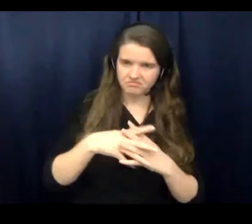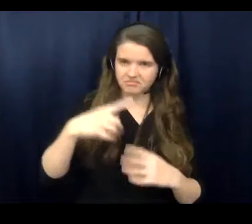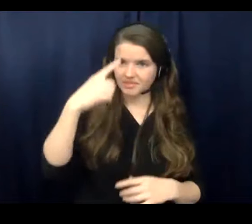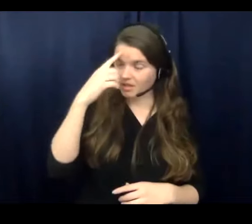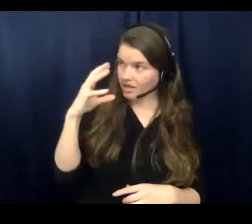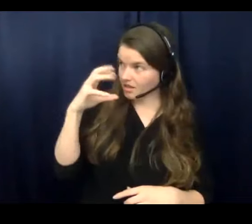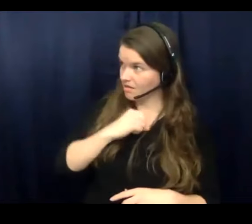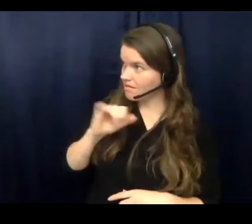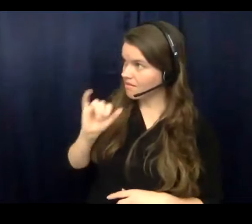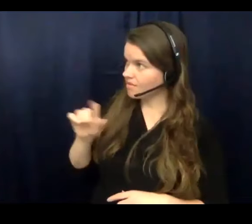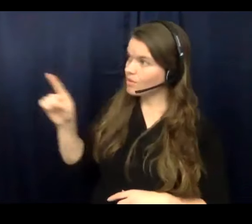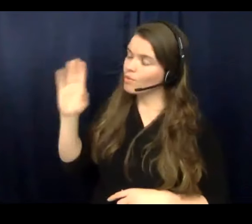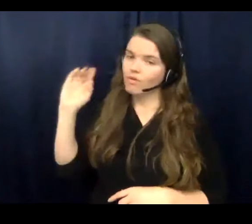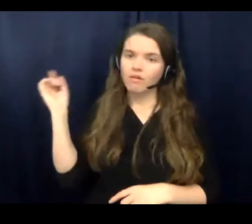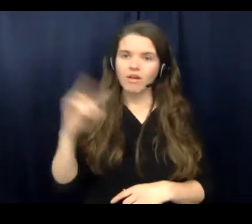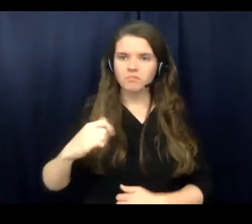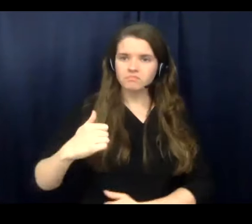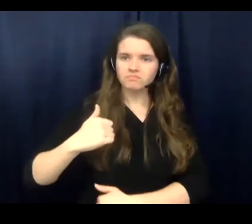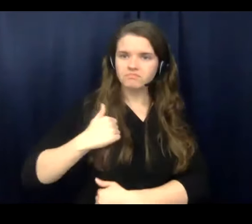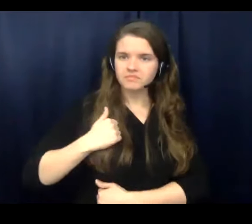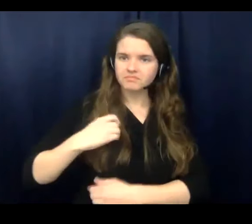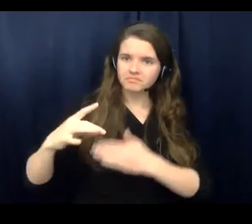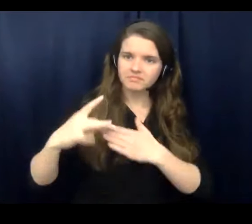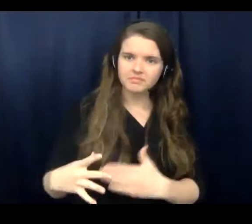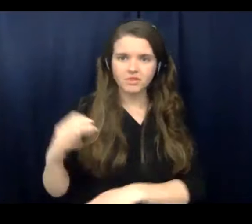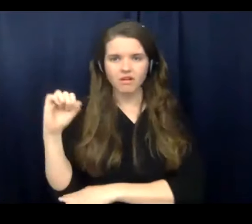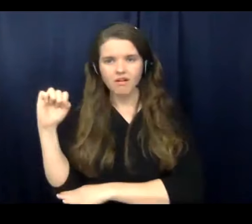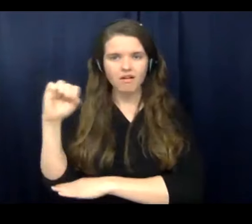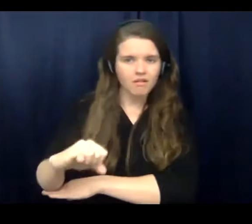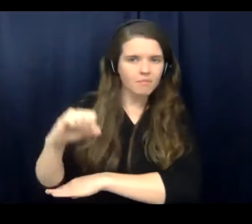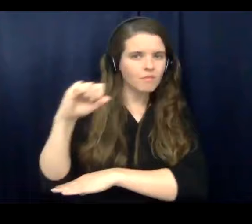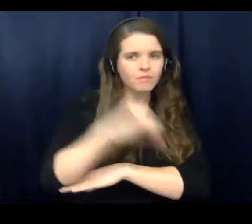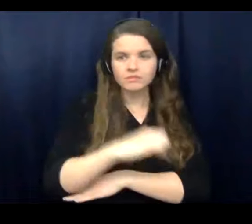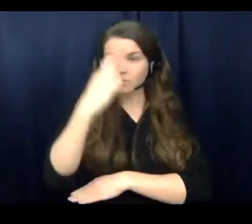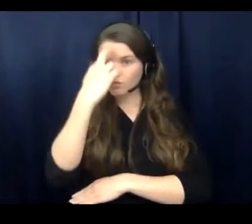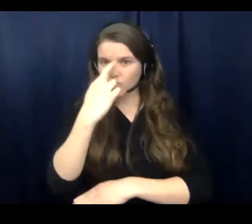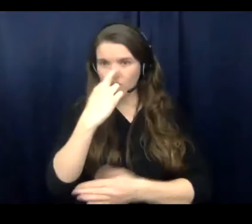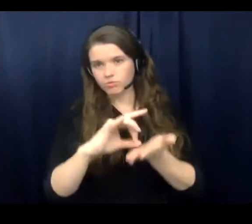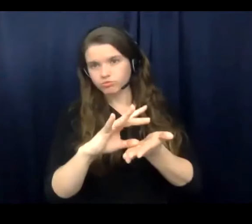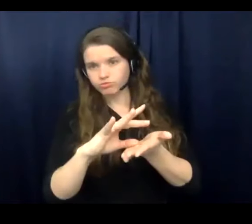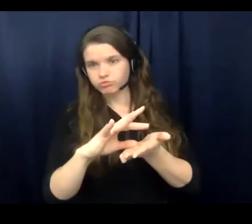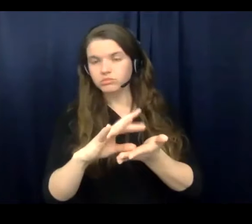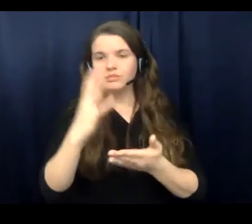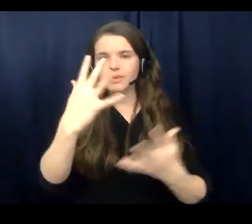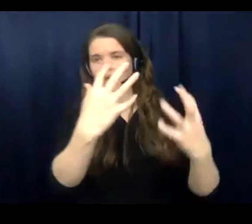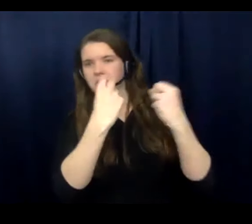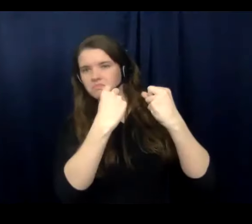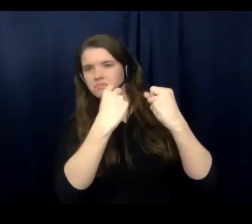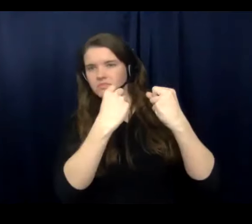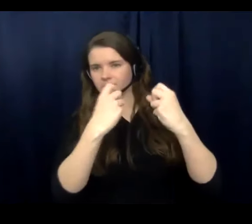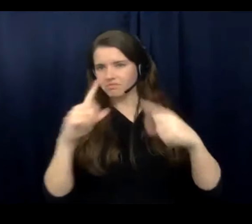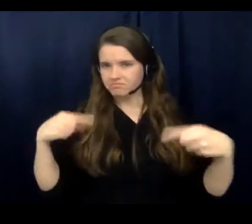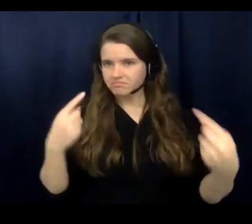as a military leader, a conqueror, and vanquish the Roman Empire. After all, they've been under tyranny. And the Jews in Israel have been under tyranny